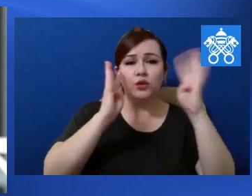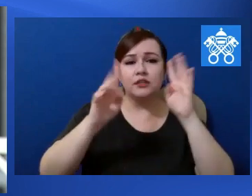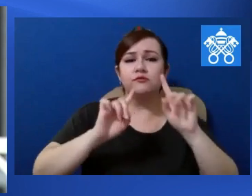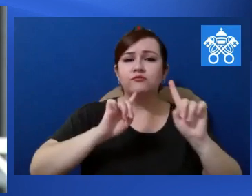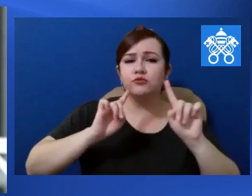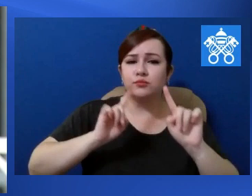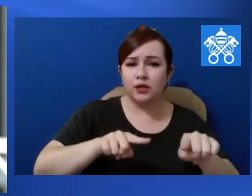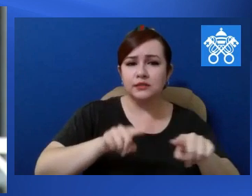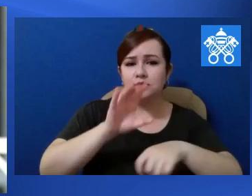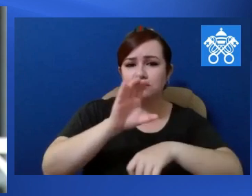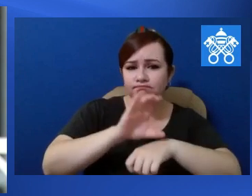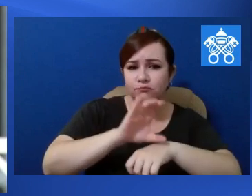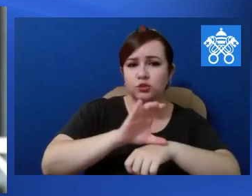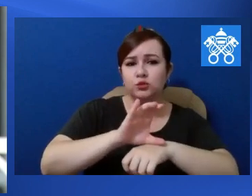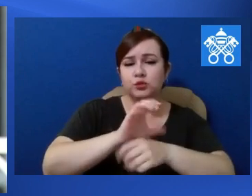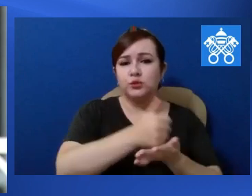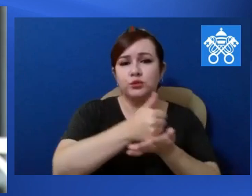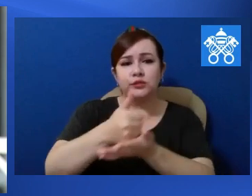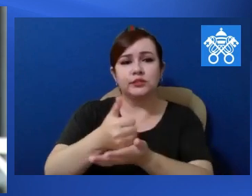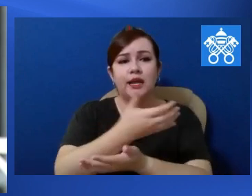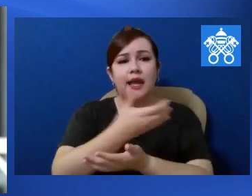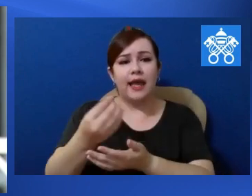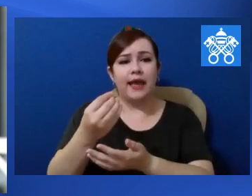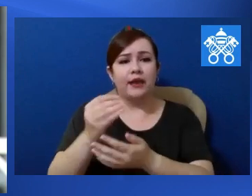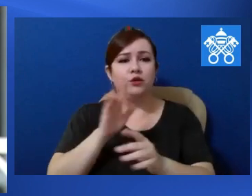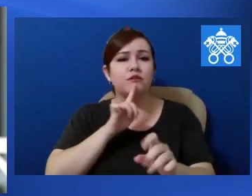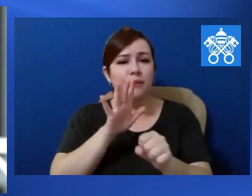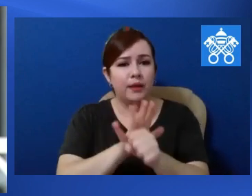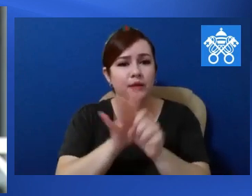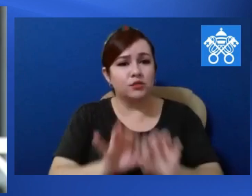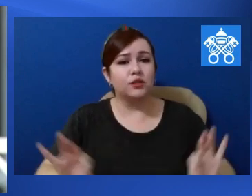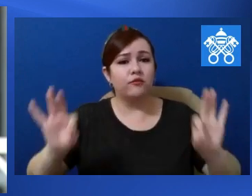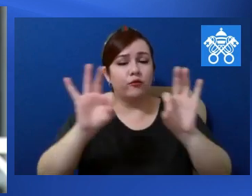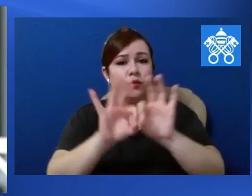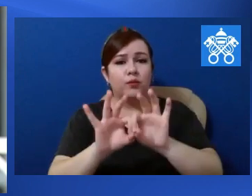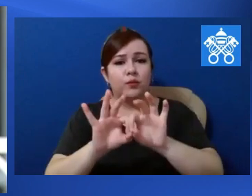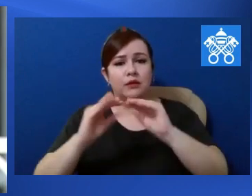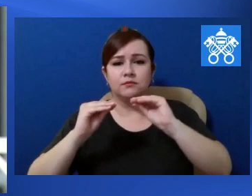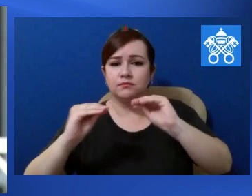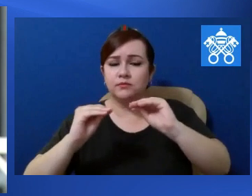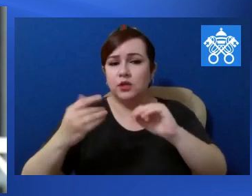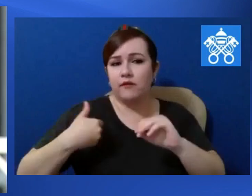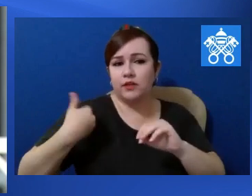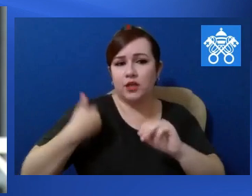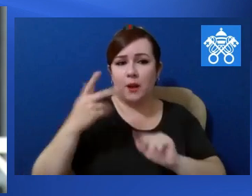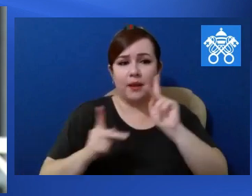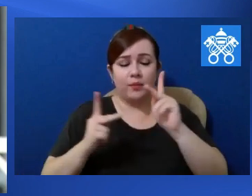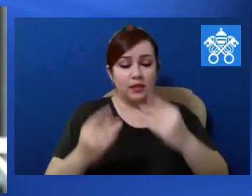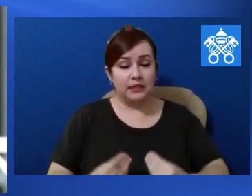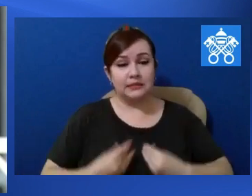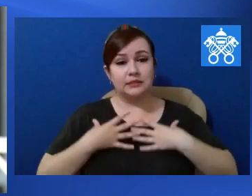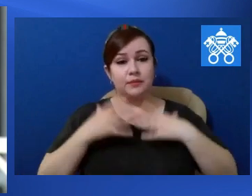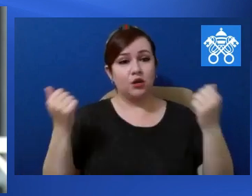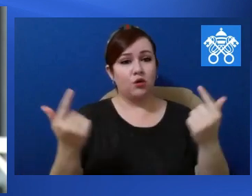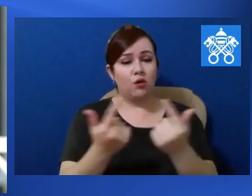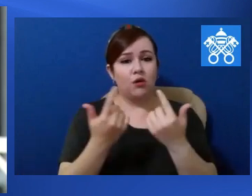to the needs of the Church of her time, and her commitment to the integral formation of young people inspire all of us